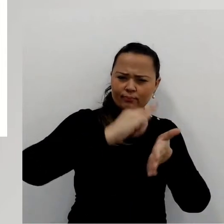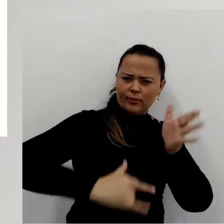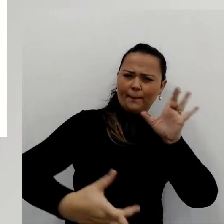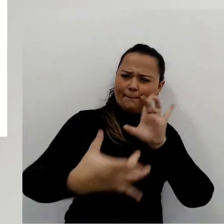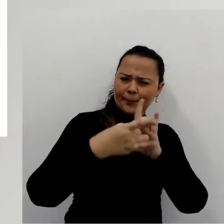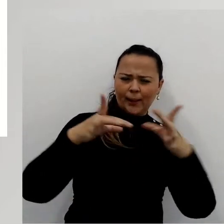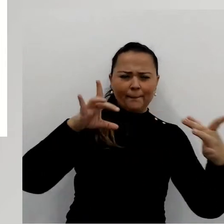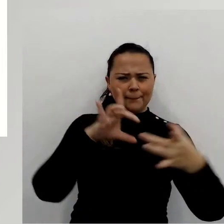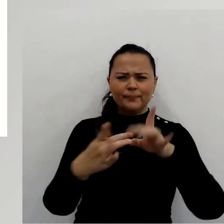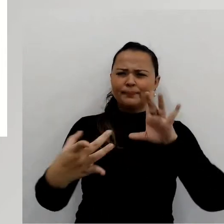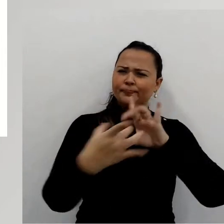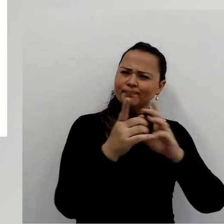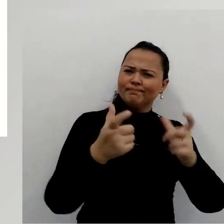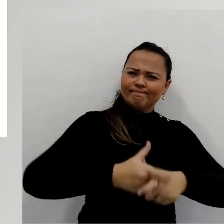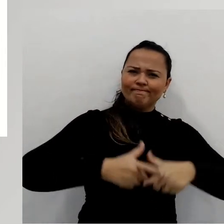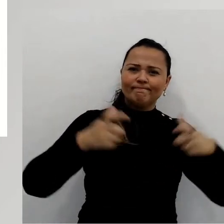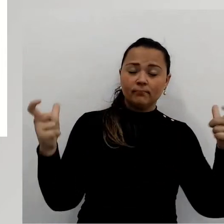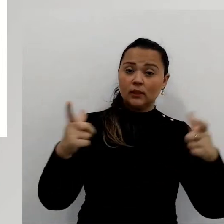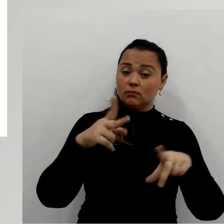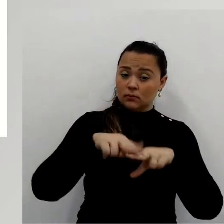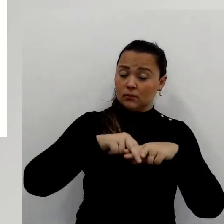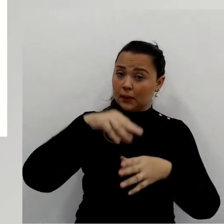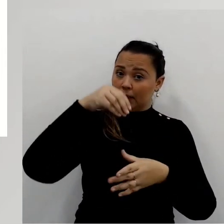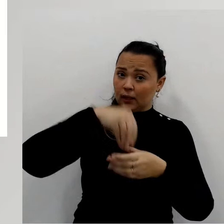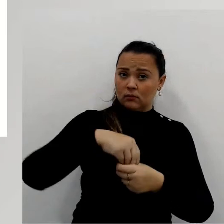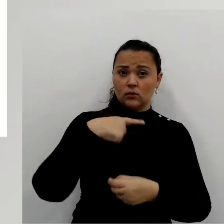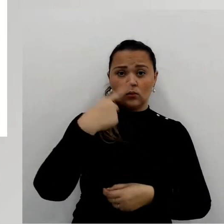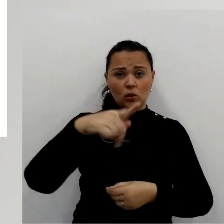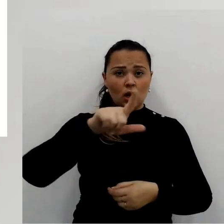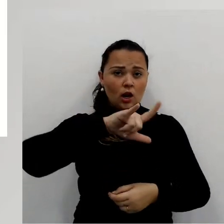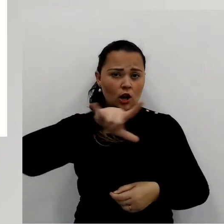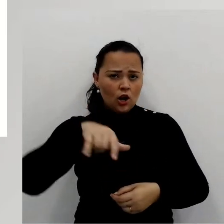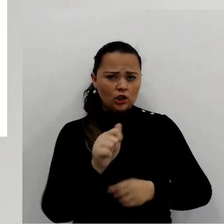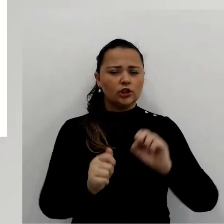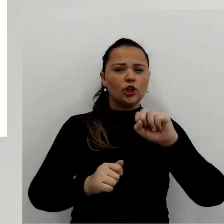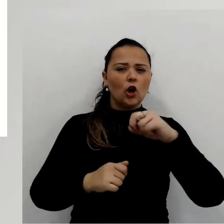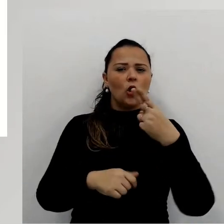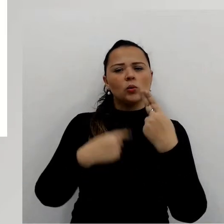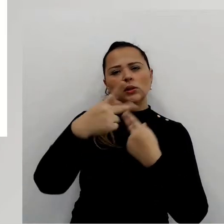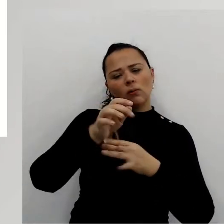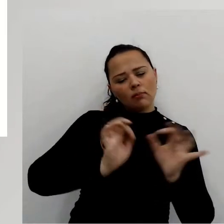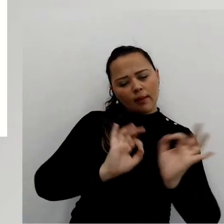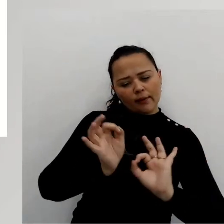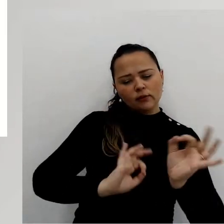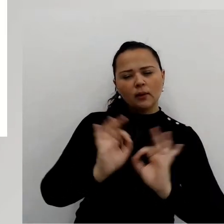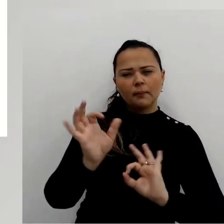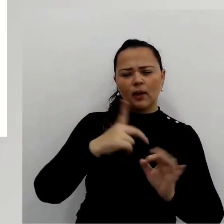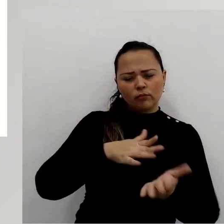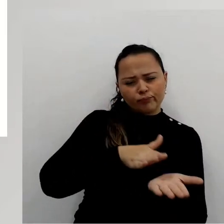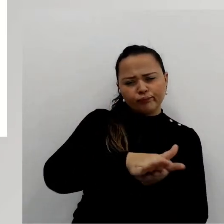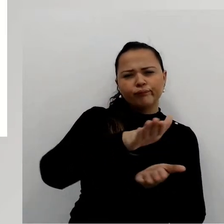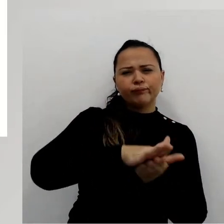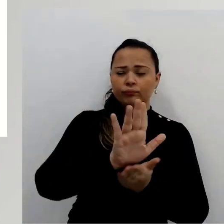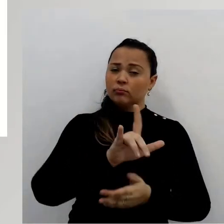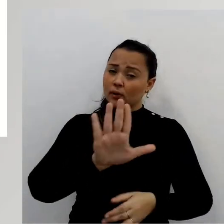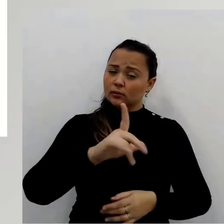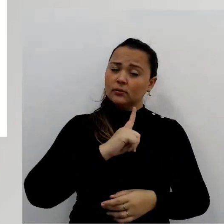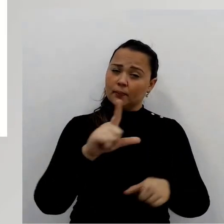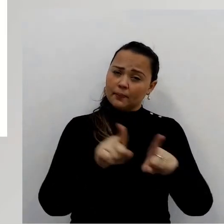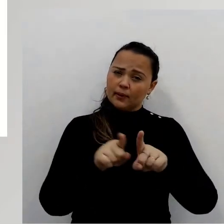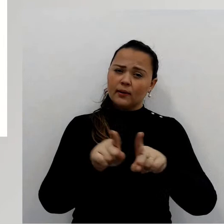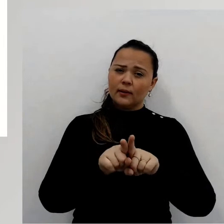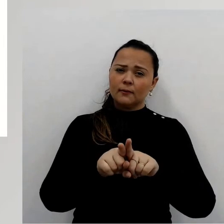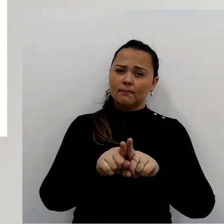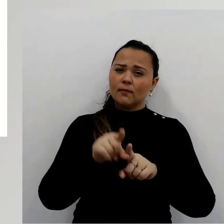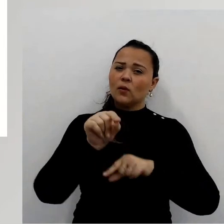shop or within your printing plant, but also within your, what we call supply